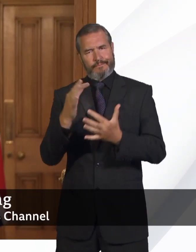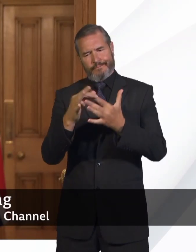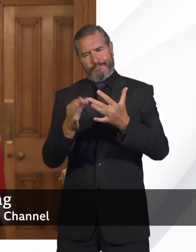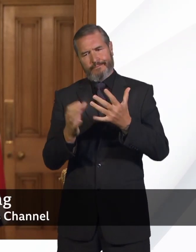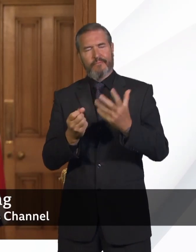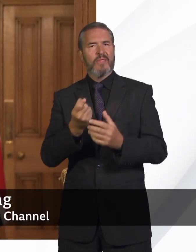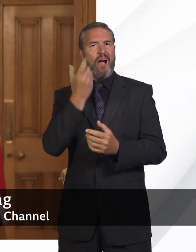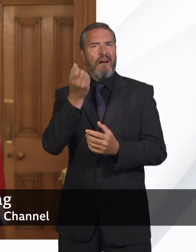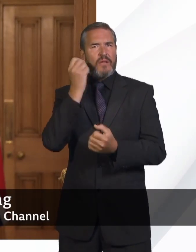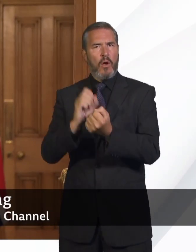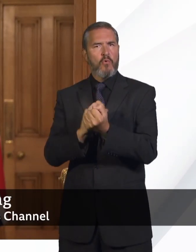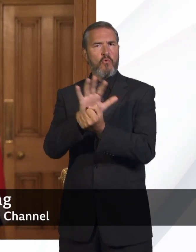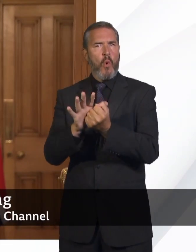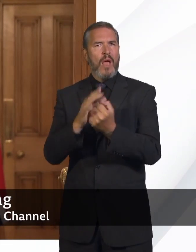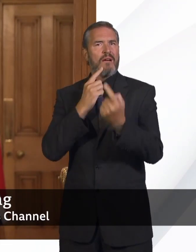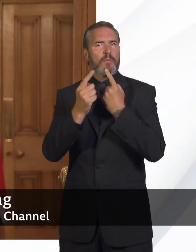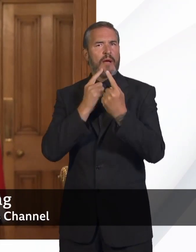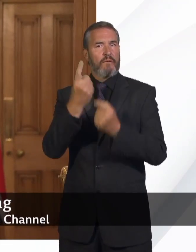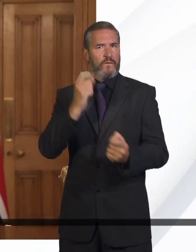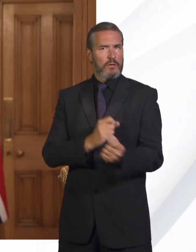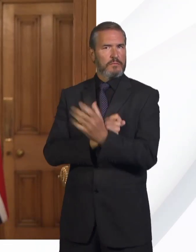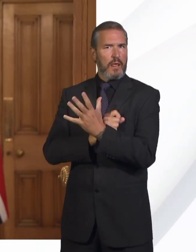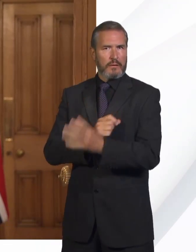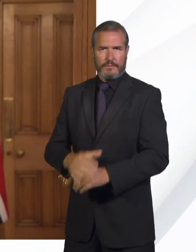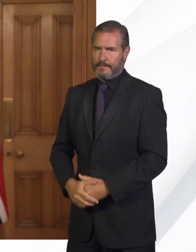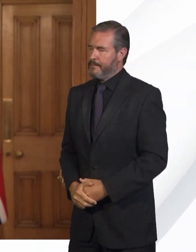daily coronavirus data slides. Could we have the first slide, please?